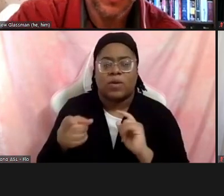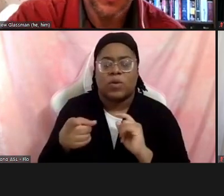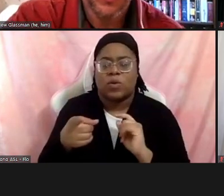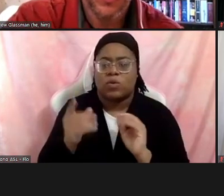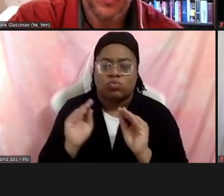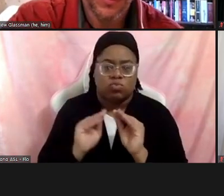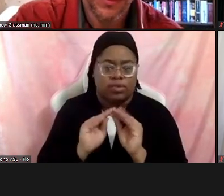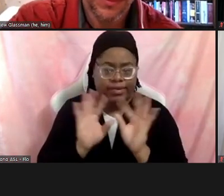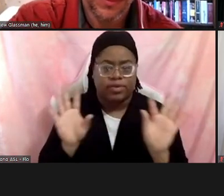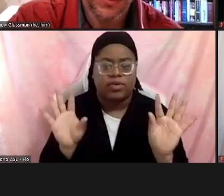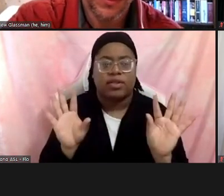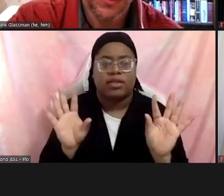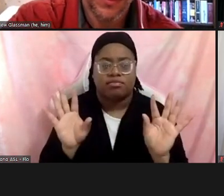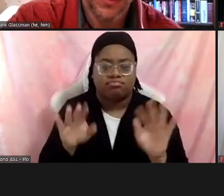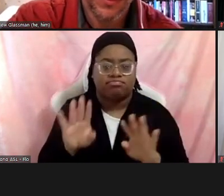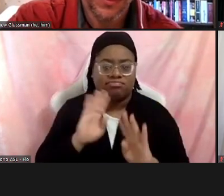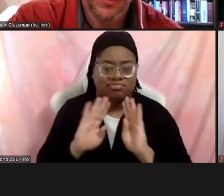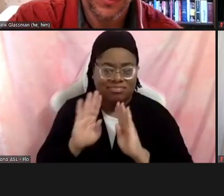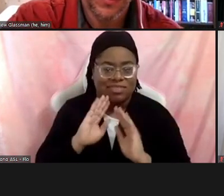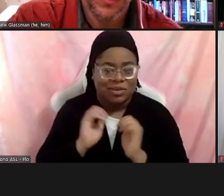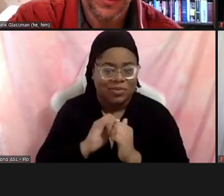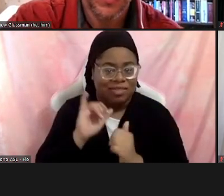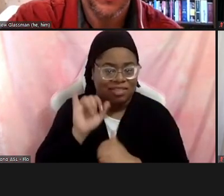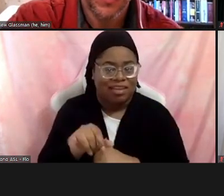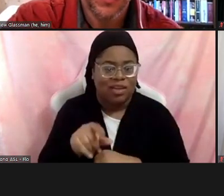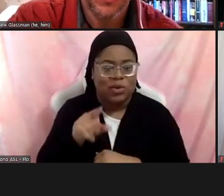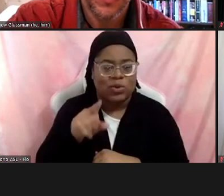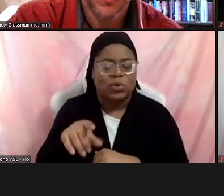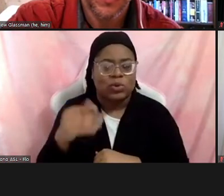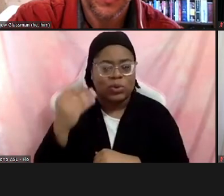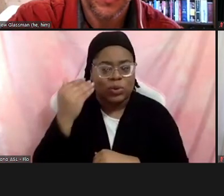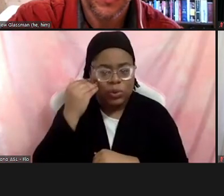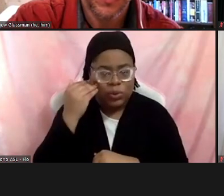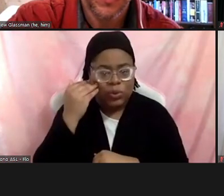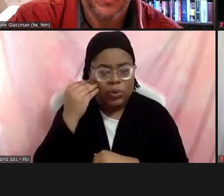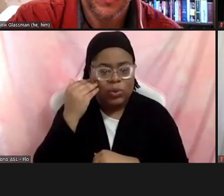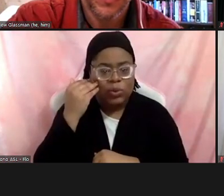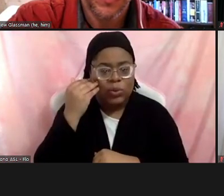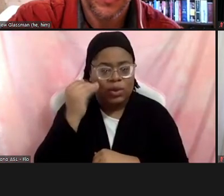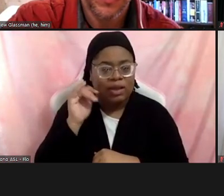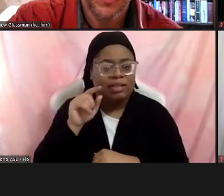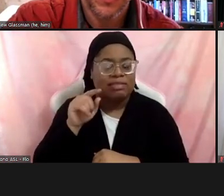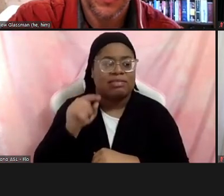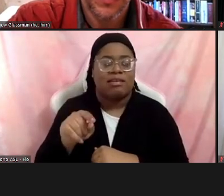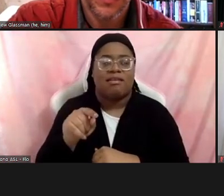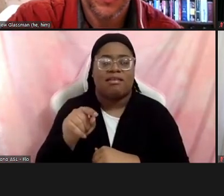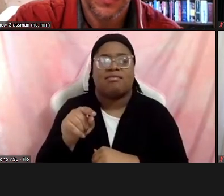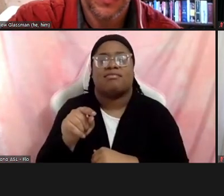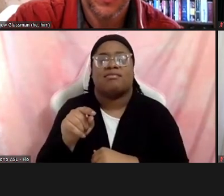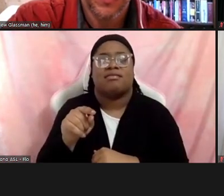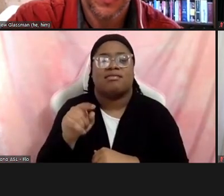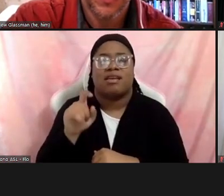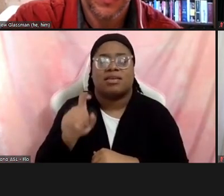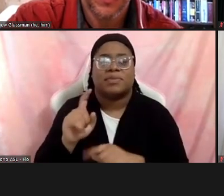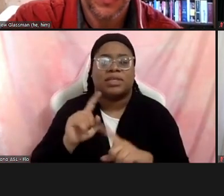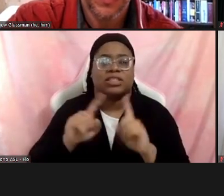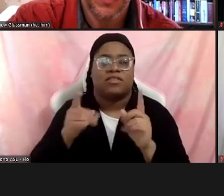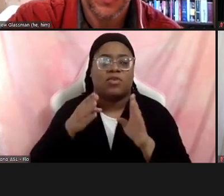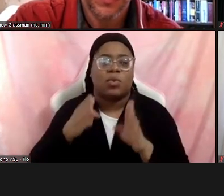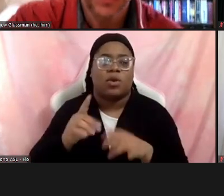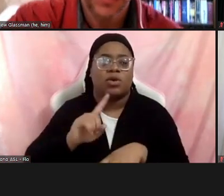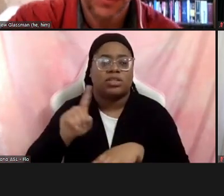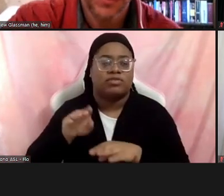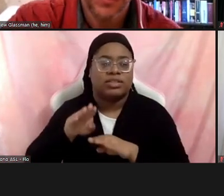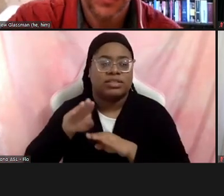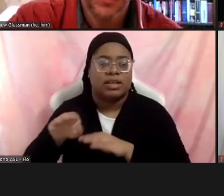clearly fed up with that, that you knew there has to be a different way or a different step.